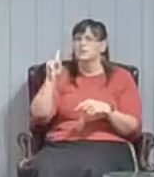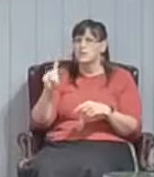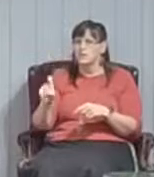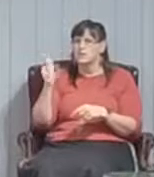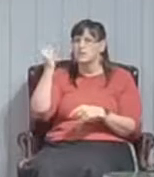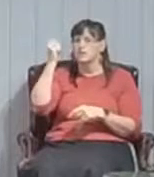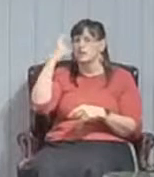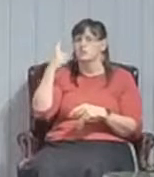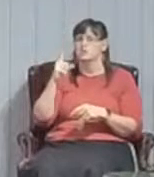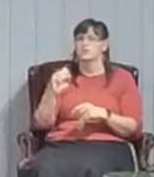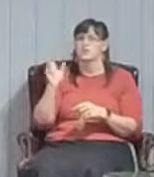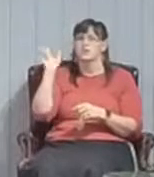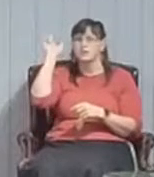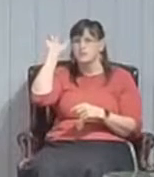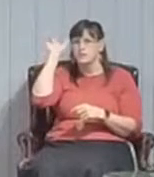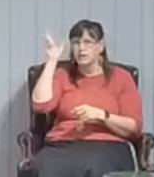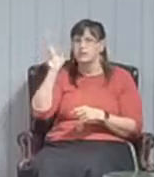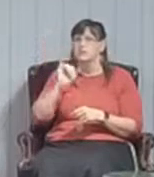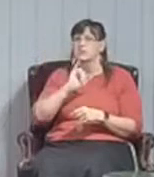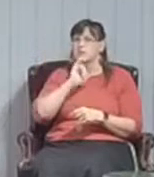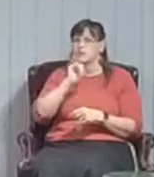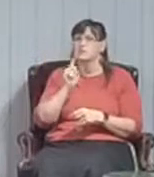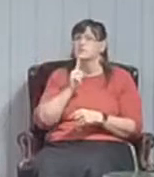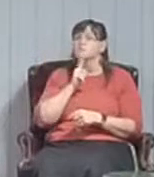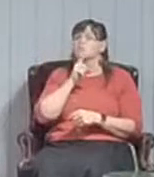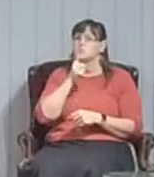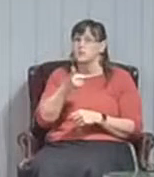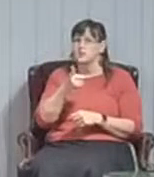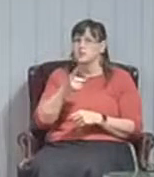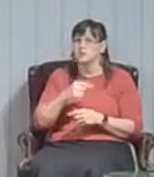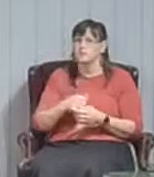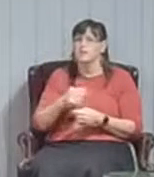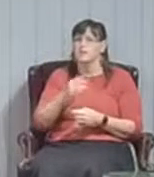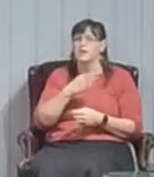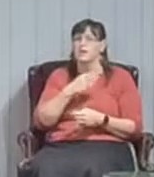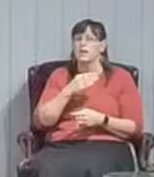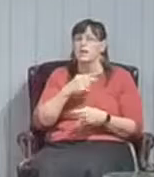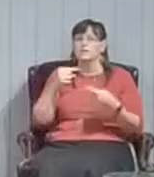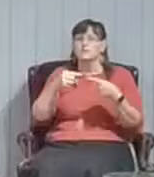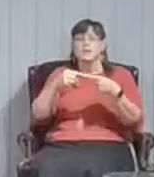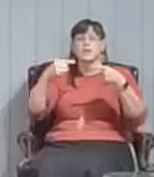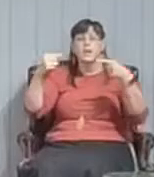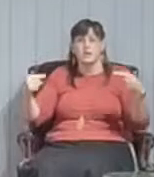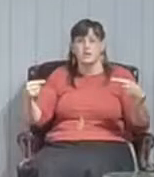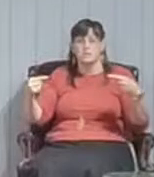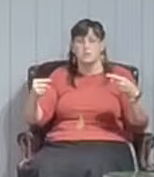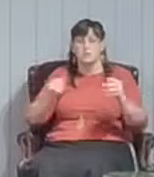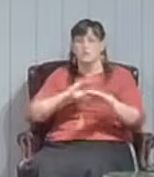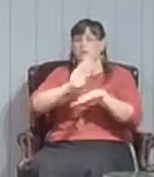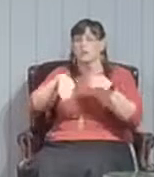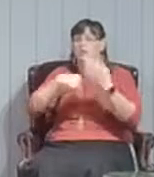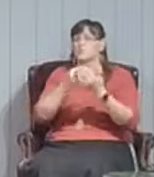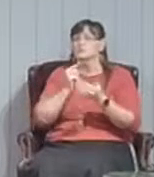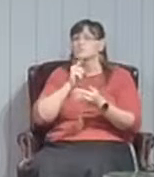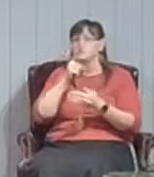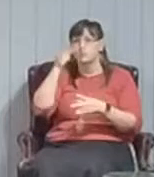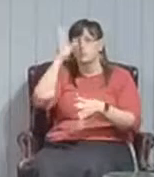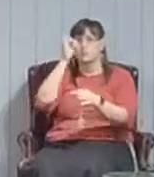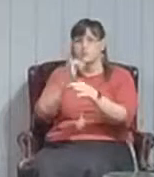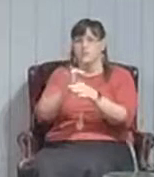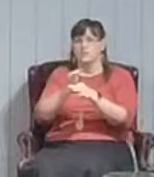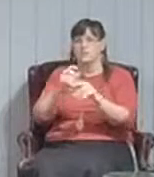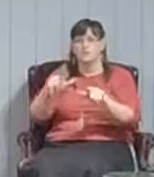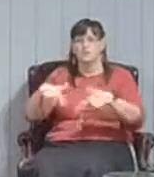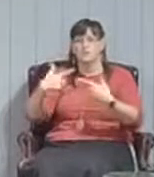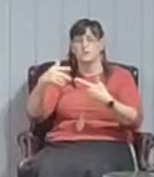understand, Satan is real. And he is the enemy of all true faith in the living